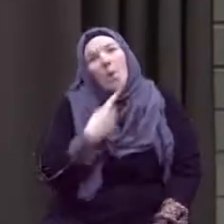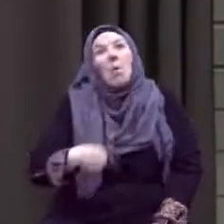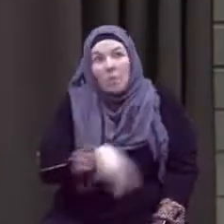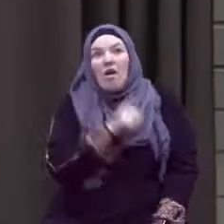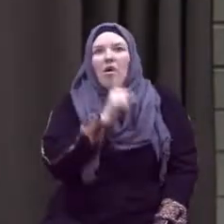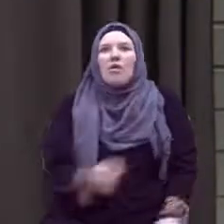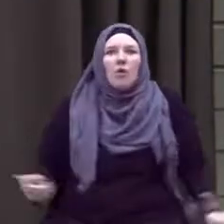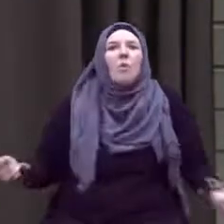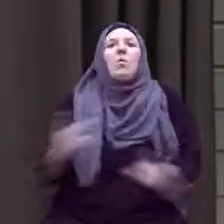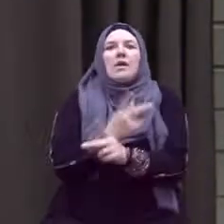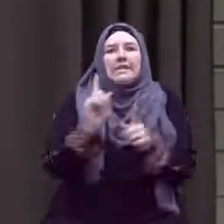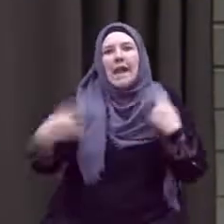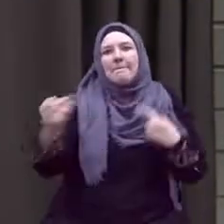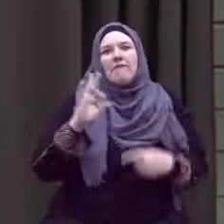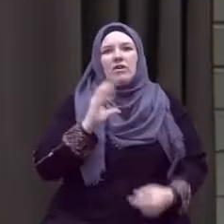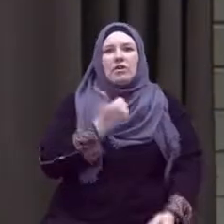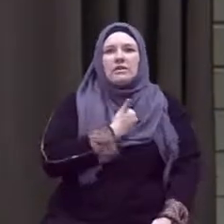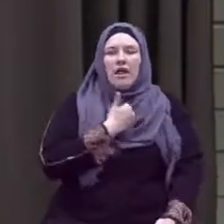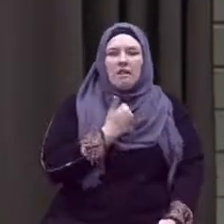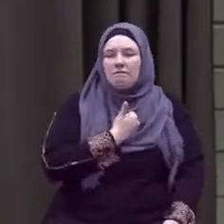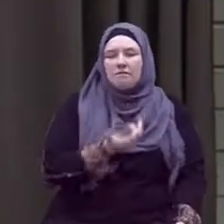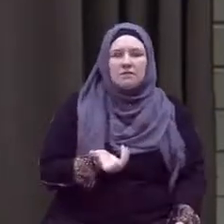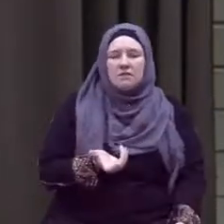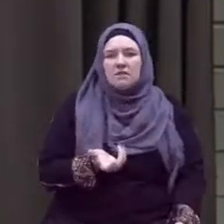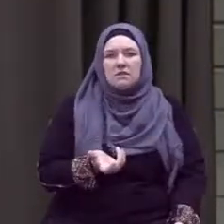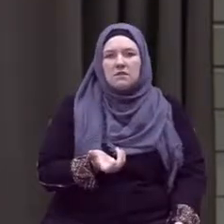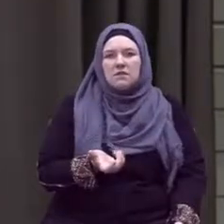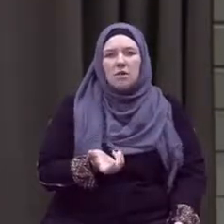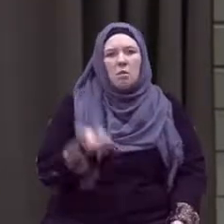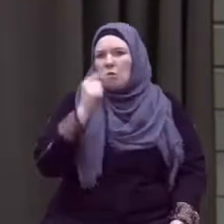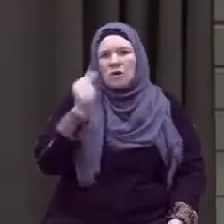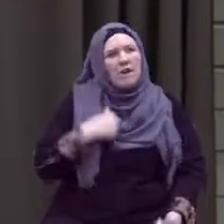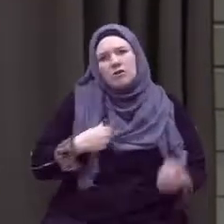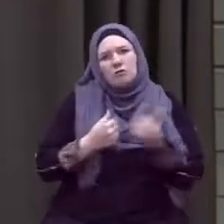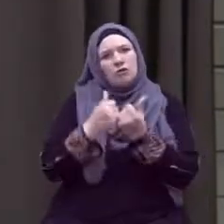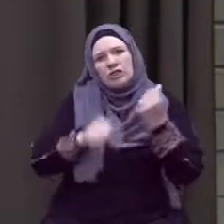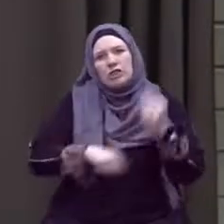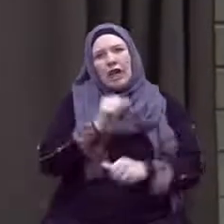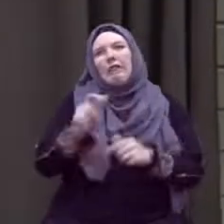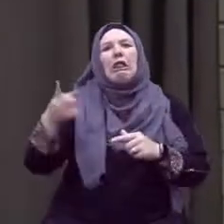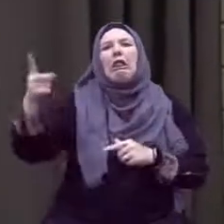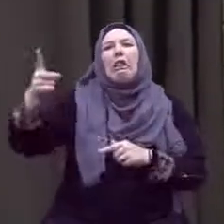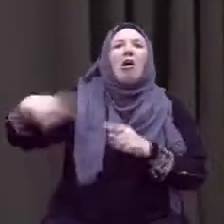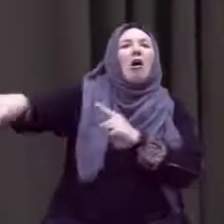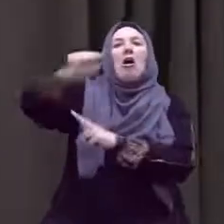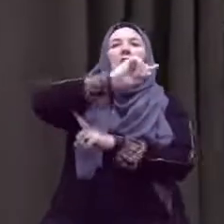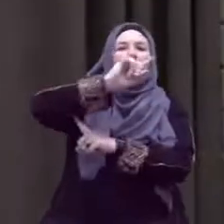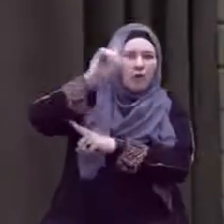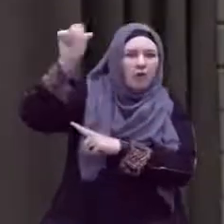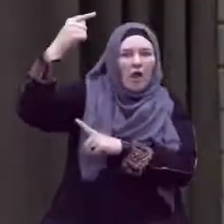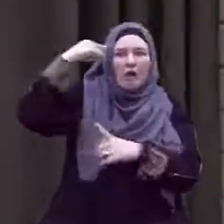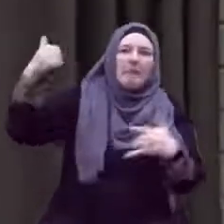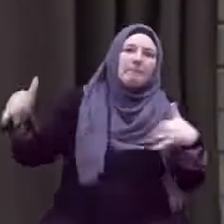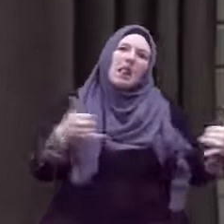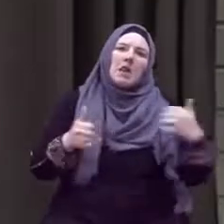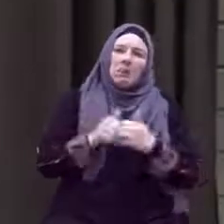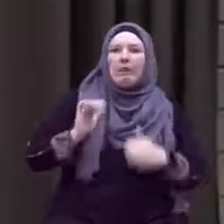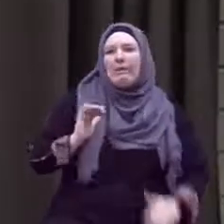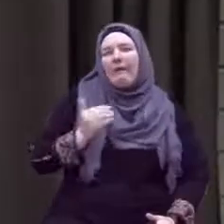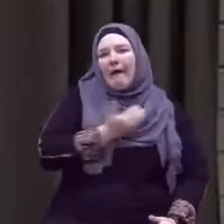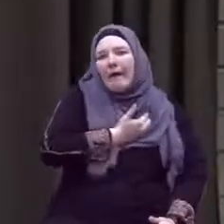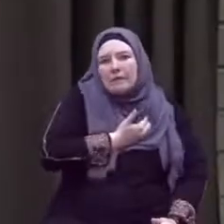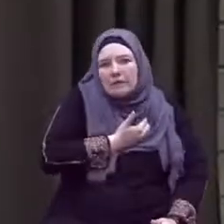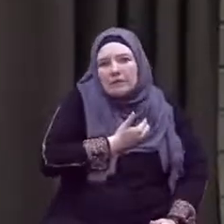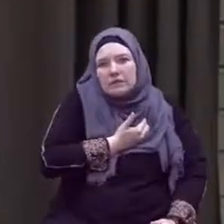worst enemies of ourselves. And they are playing football with us, the people, because we,